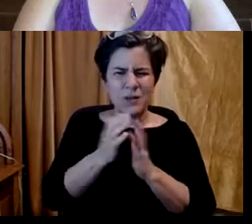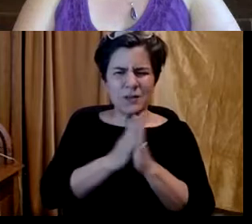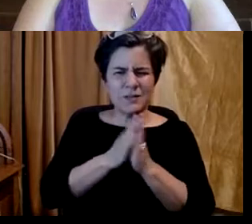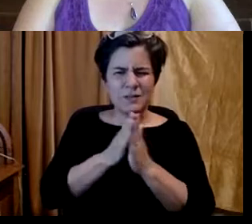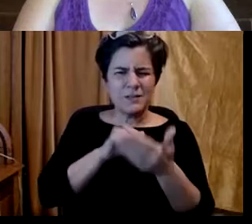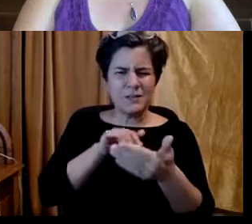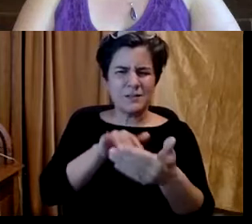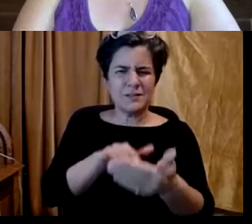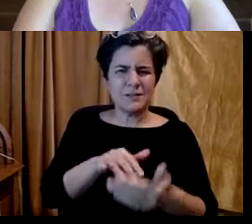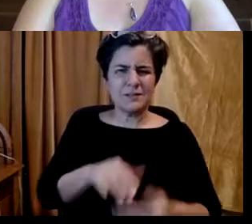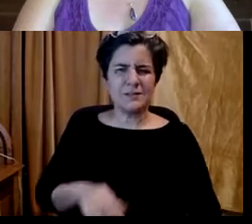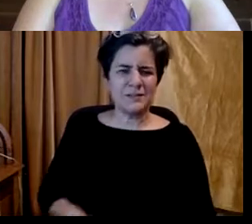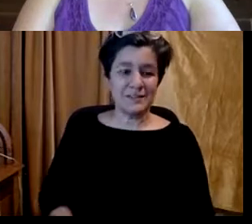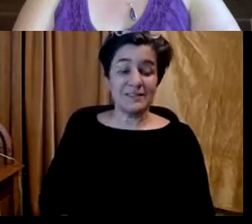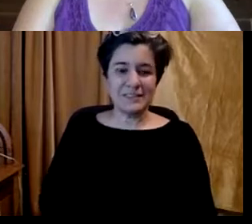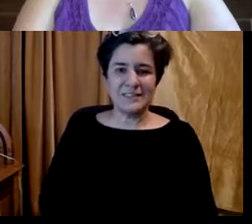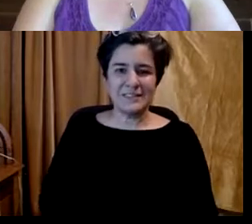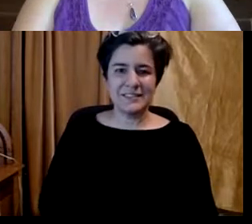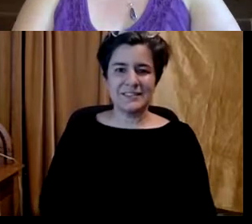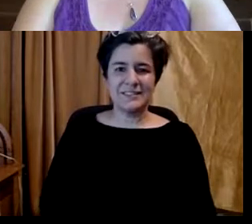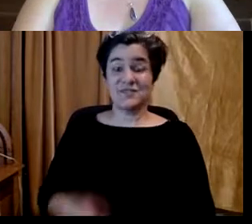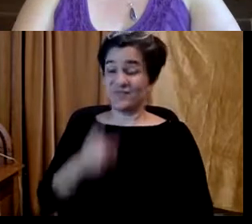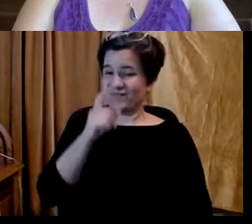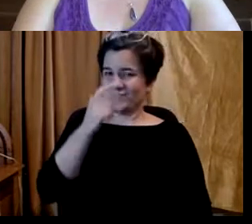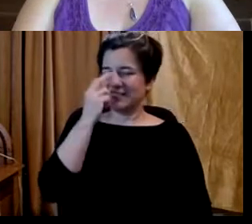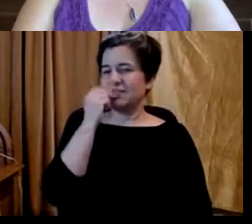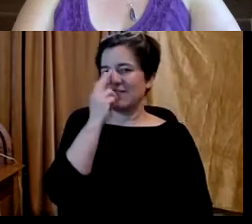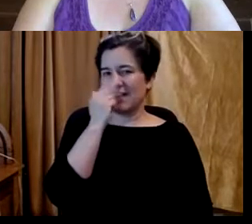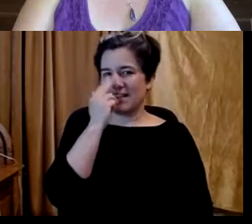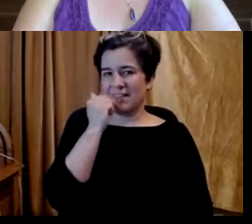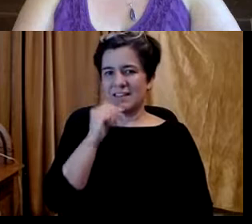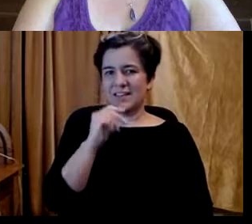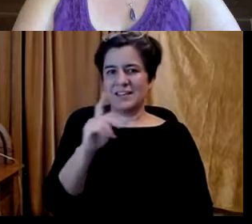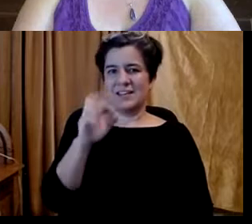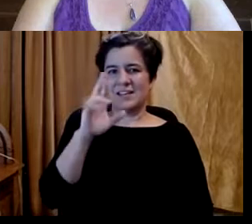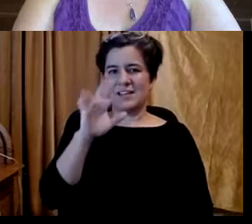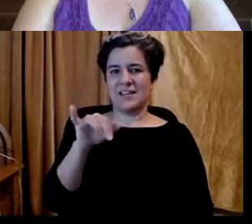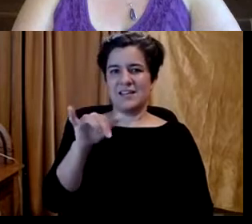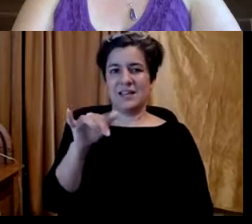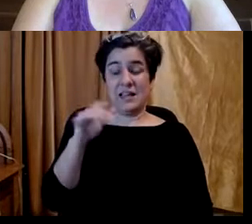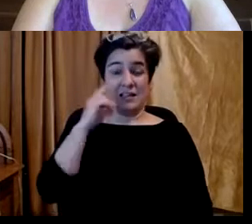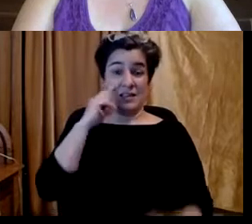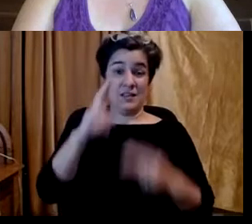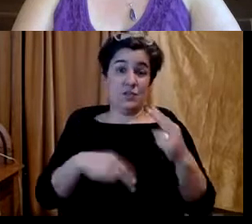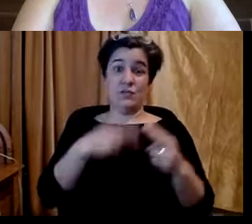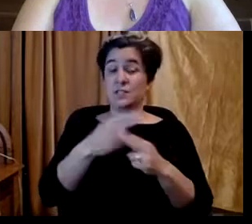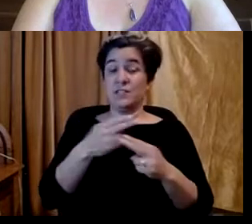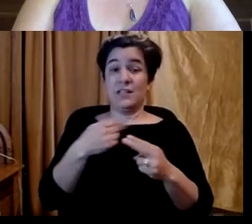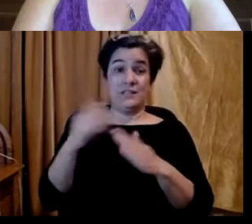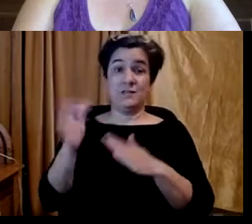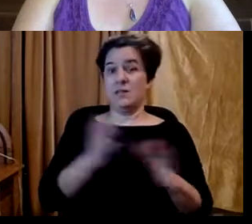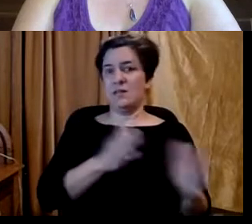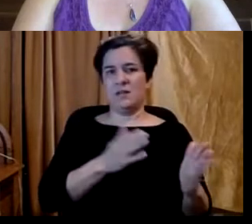Yeah, all kinds of feelings. That's funny. I totally believe that the universe has a plan. I was born